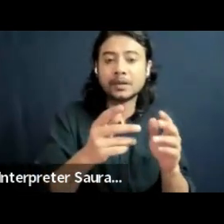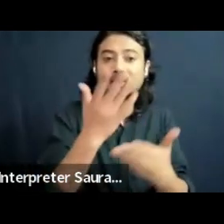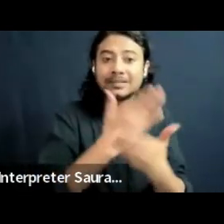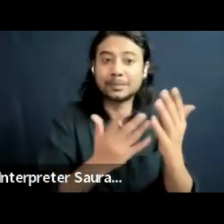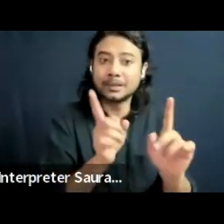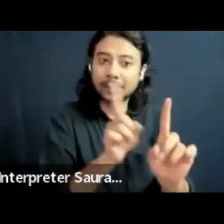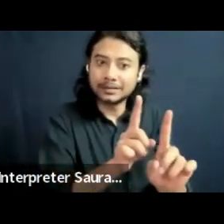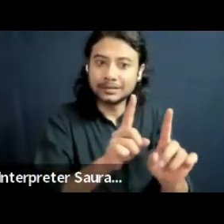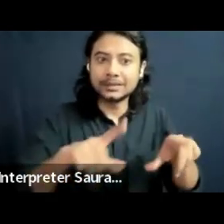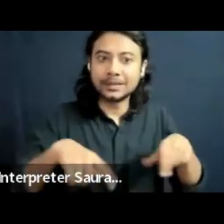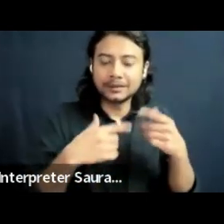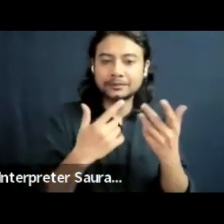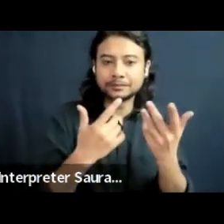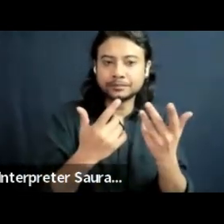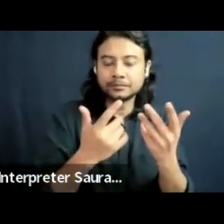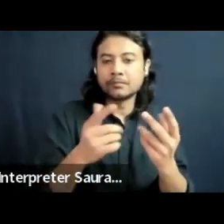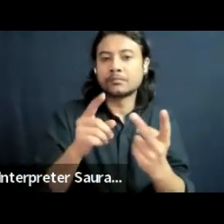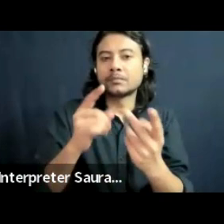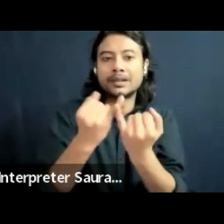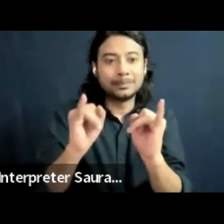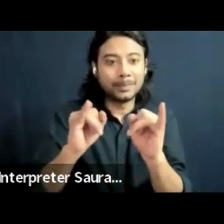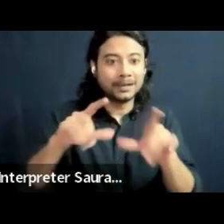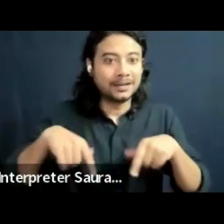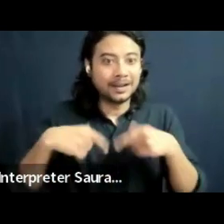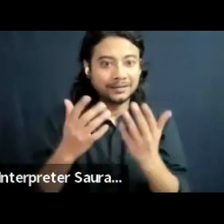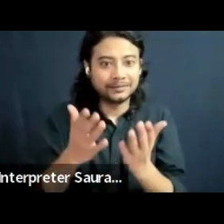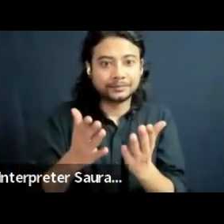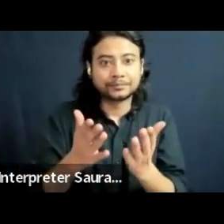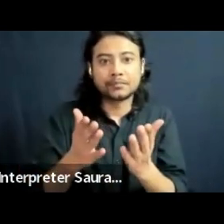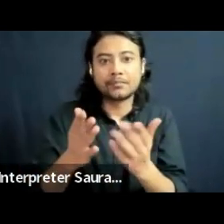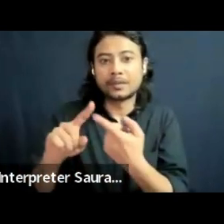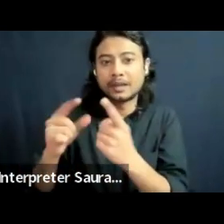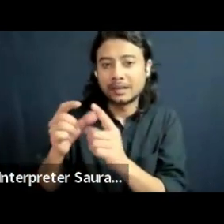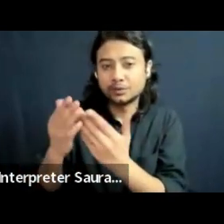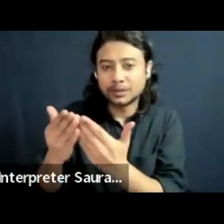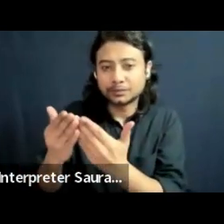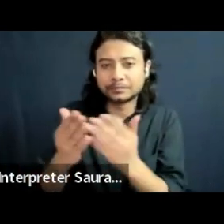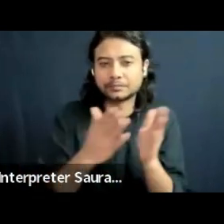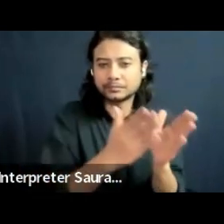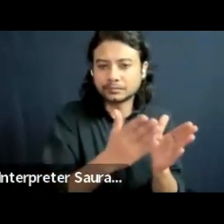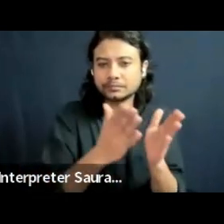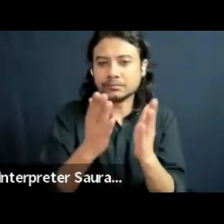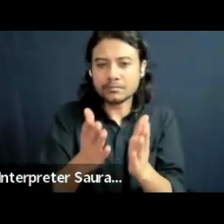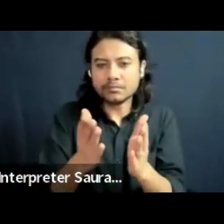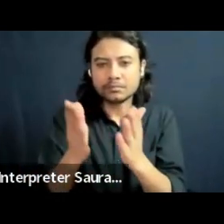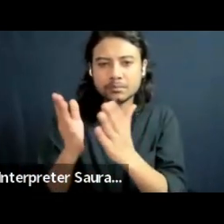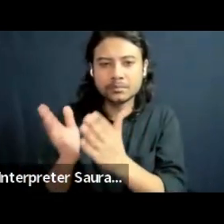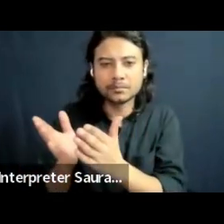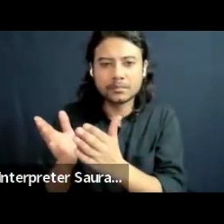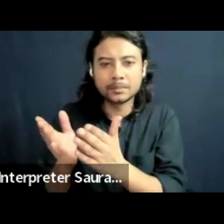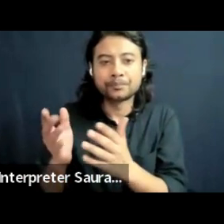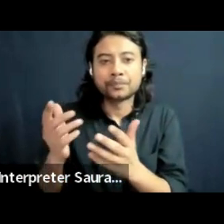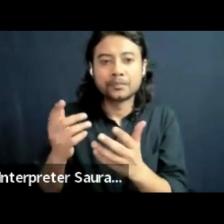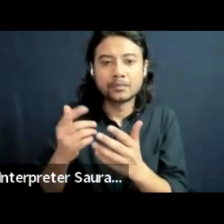inclusive education. I think it's so important that we see the resources that are that exist in India.